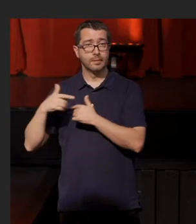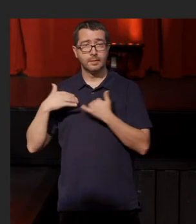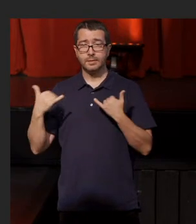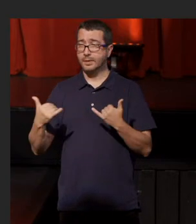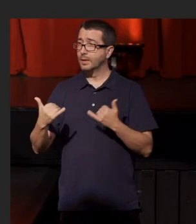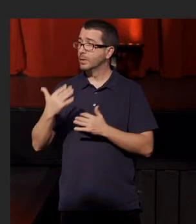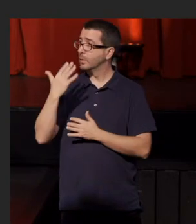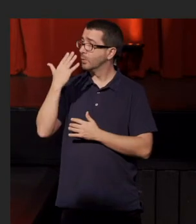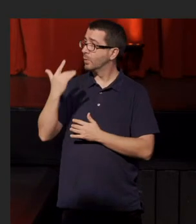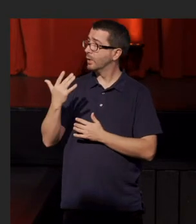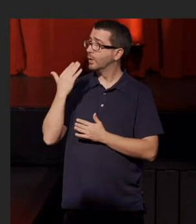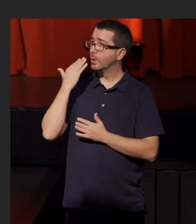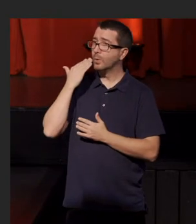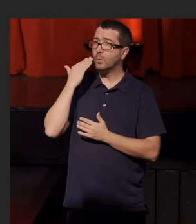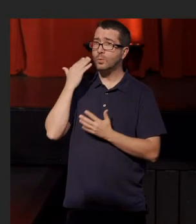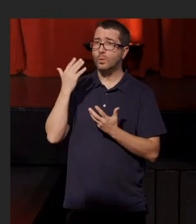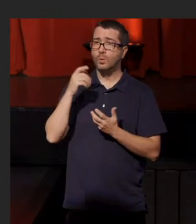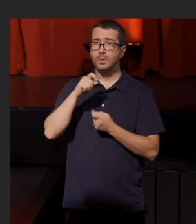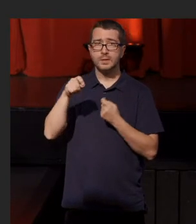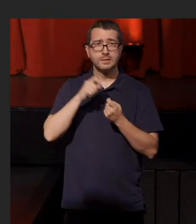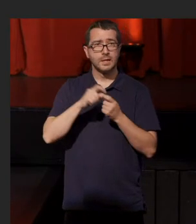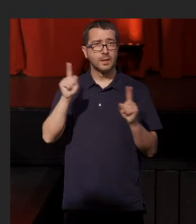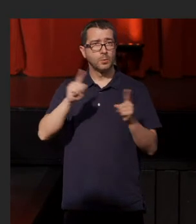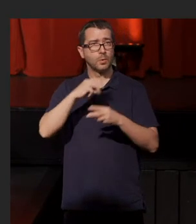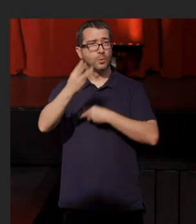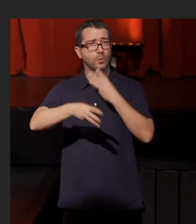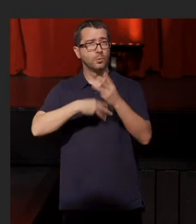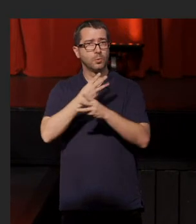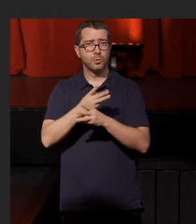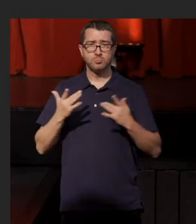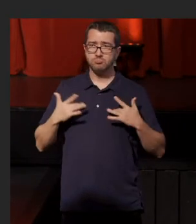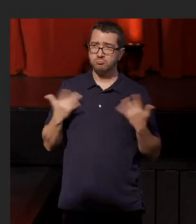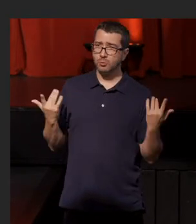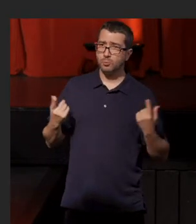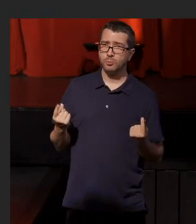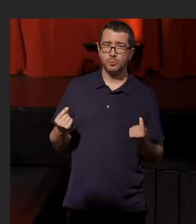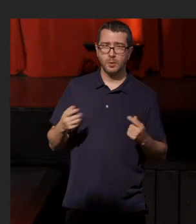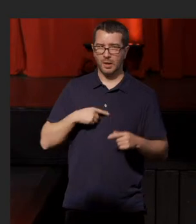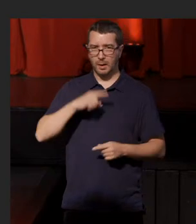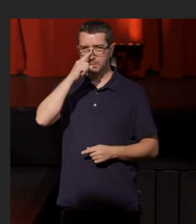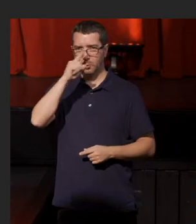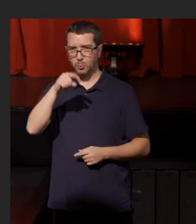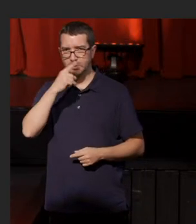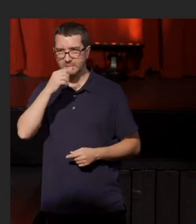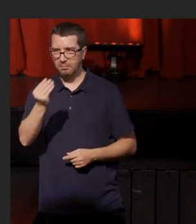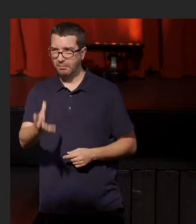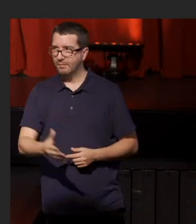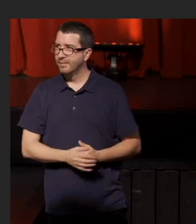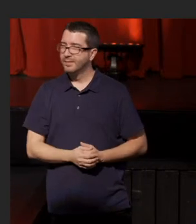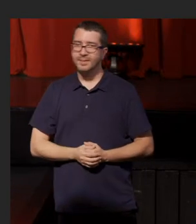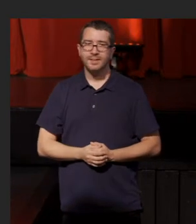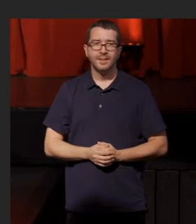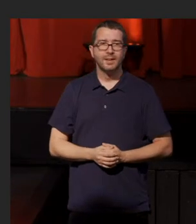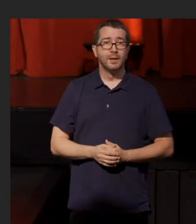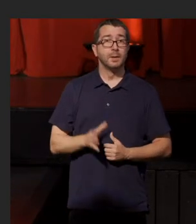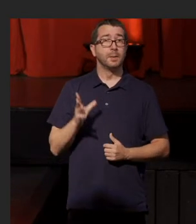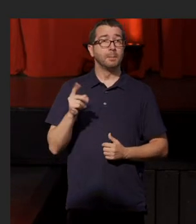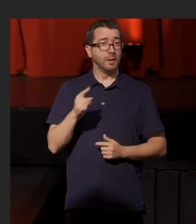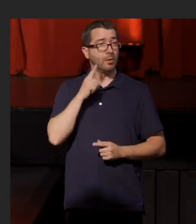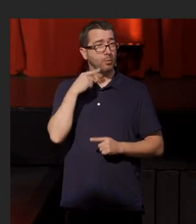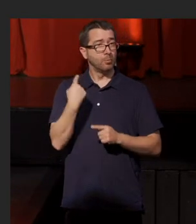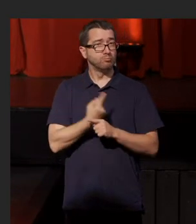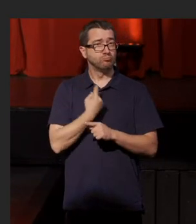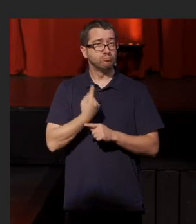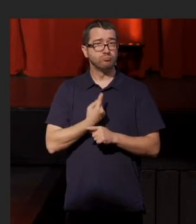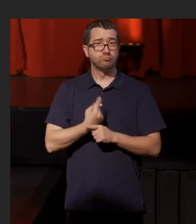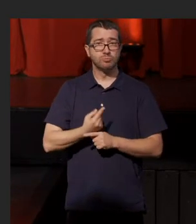wanted to know exactly where he was in the world and what he was doing. I'm quite nosy. And but I thought it was appropriate for me